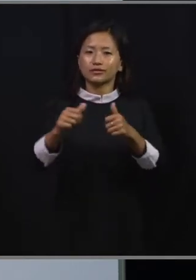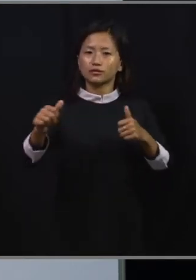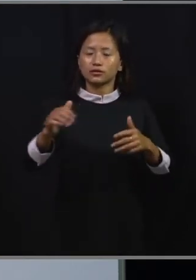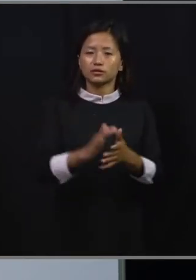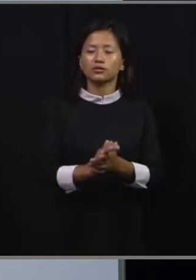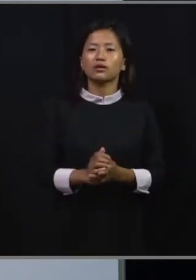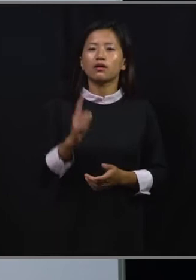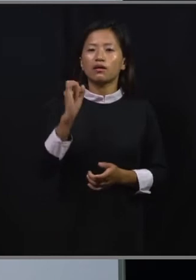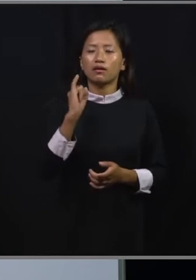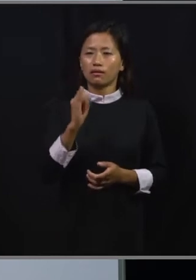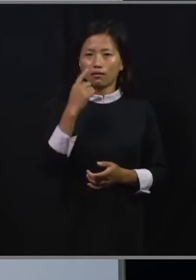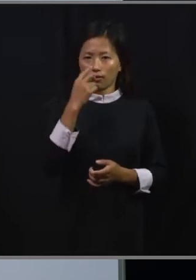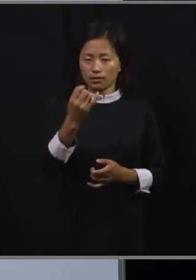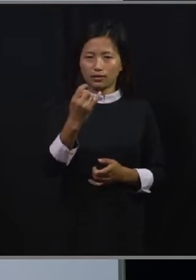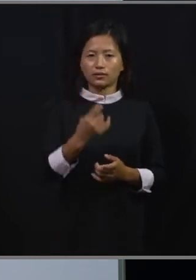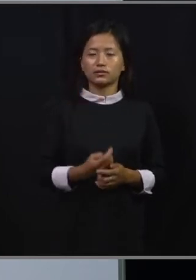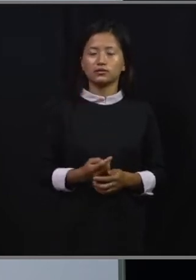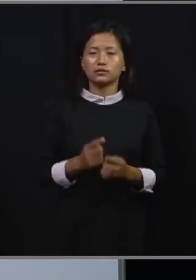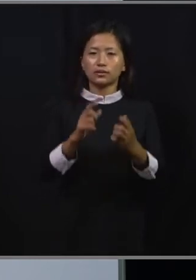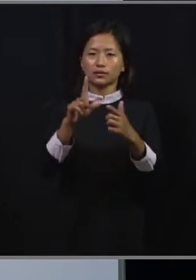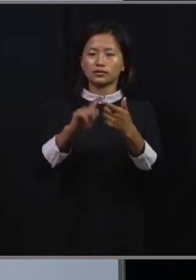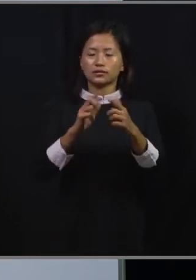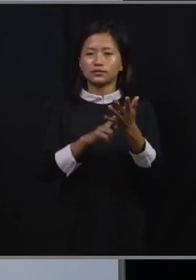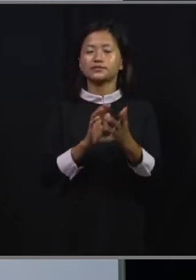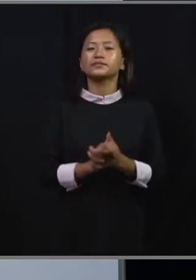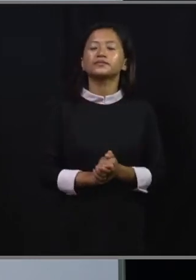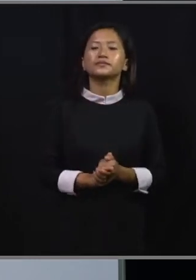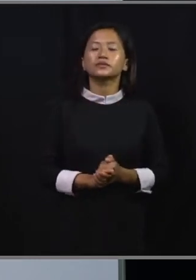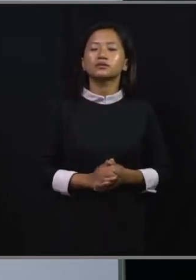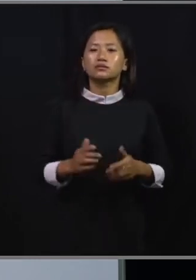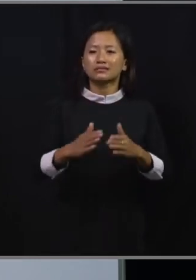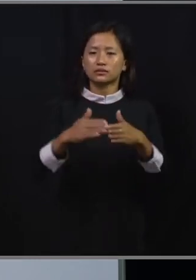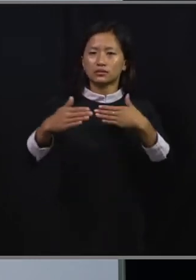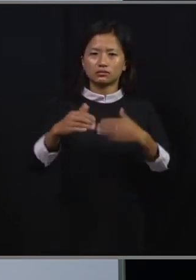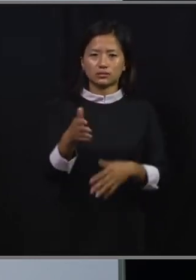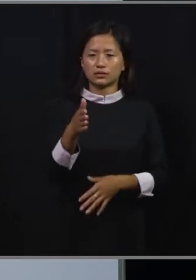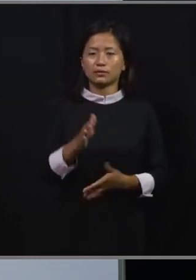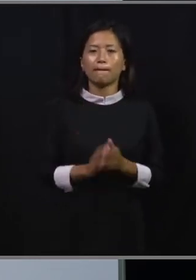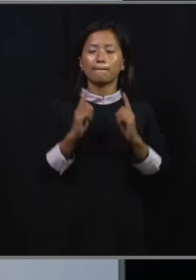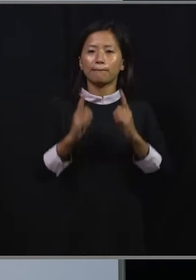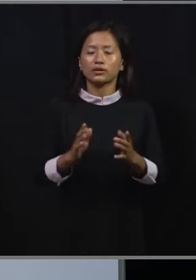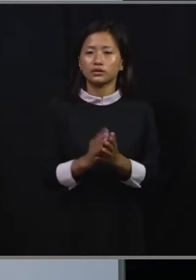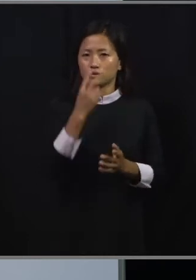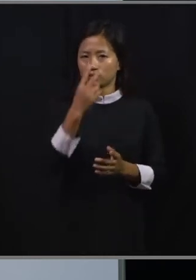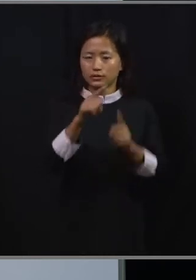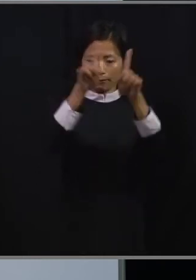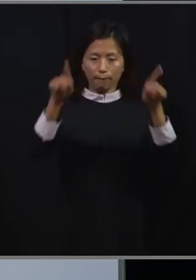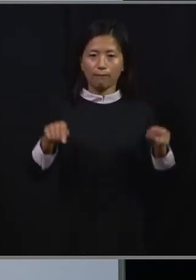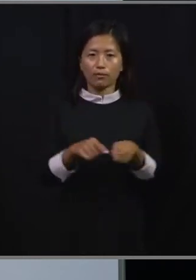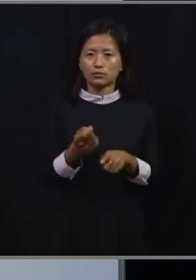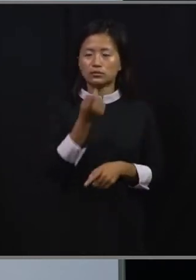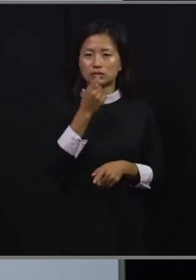lens. So where is the image? This is A double dash P double dash and the distance is nothing but here. Okay, we can represent this